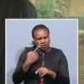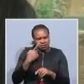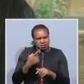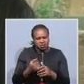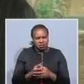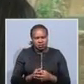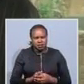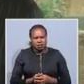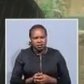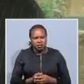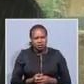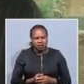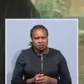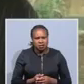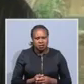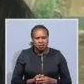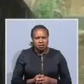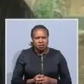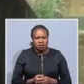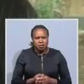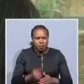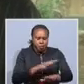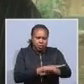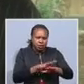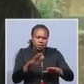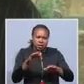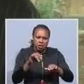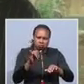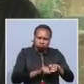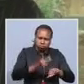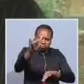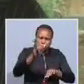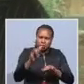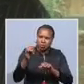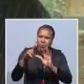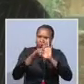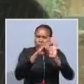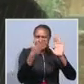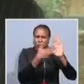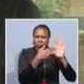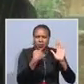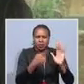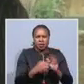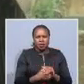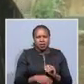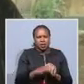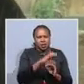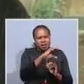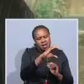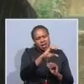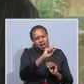signpost along the road to the airport, written Casa